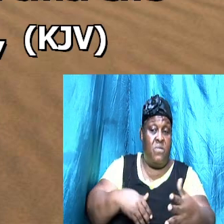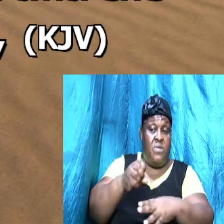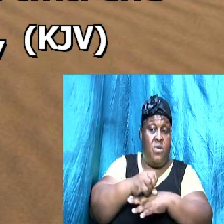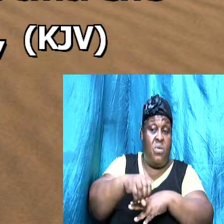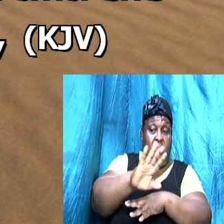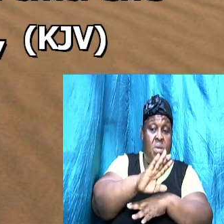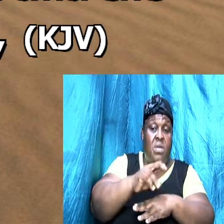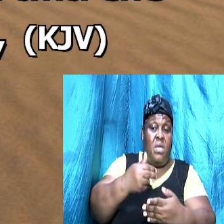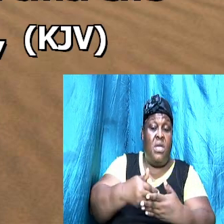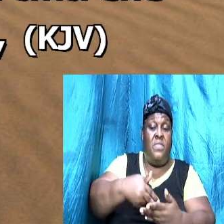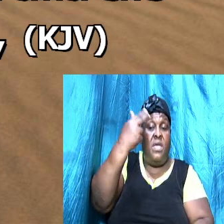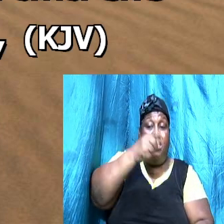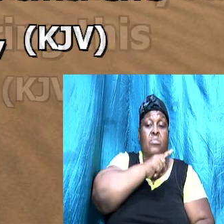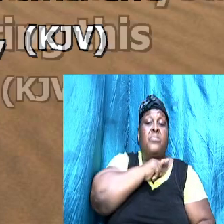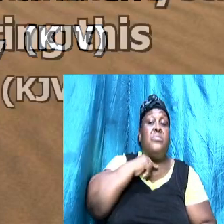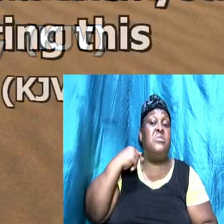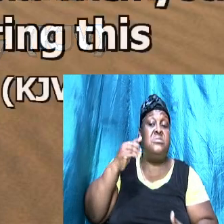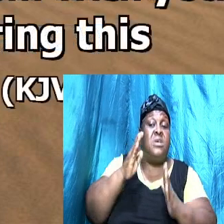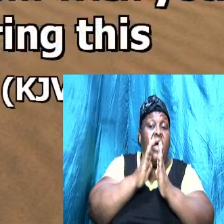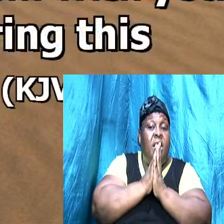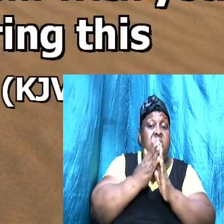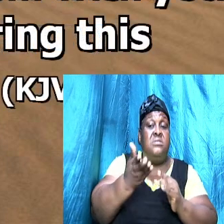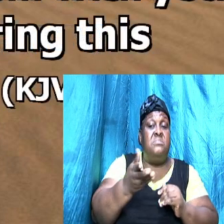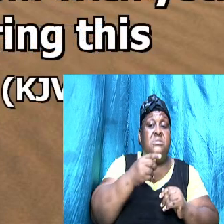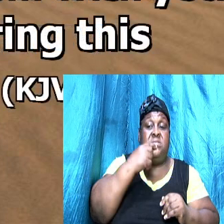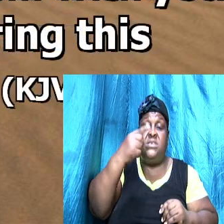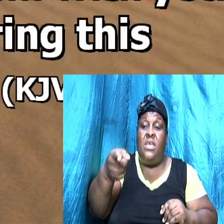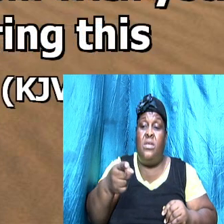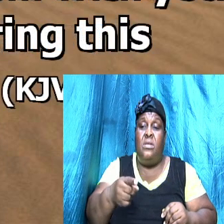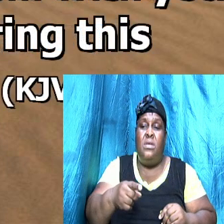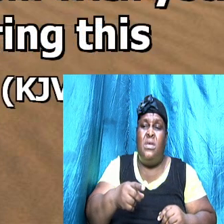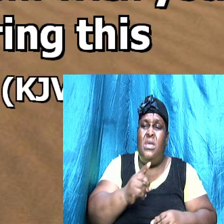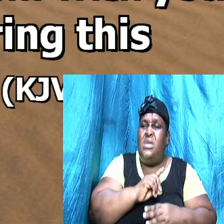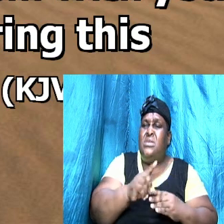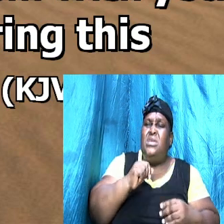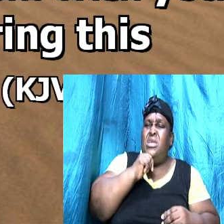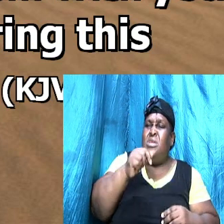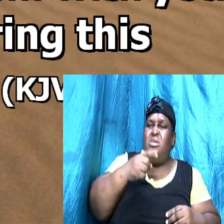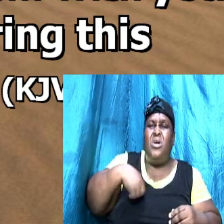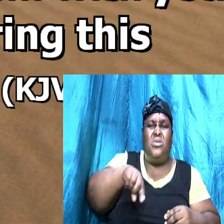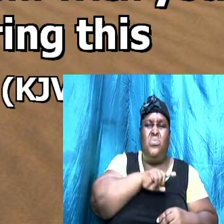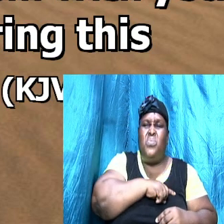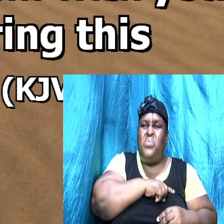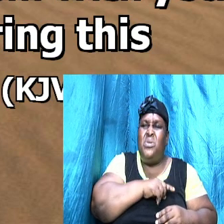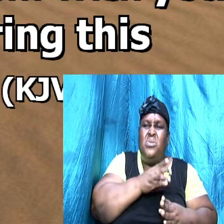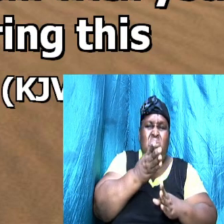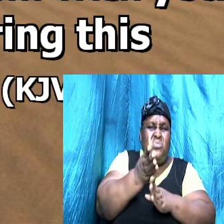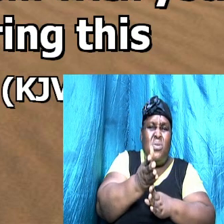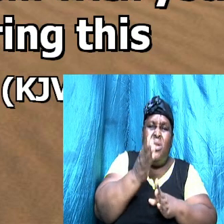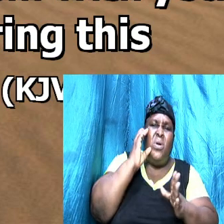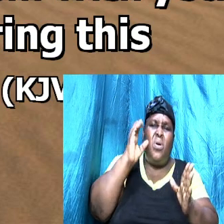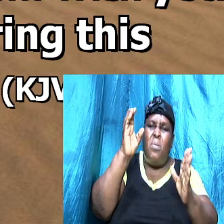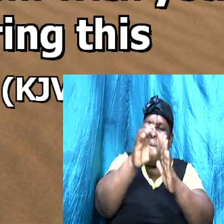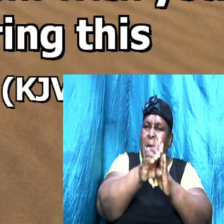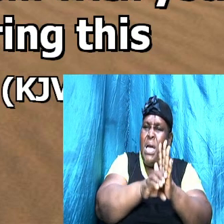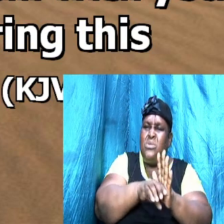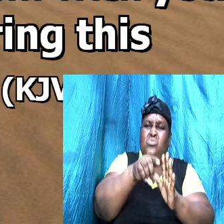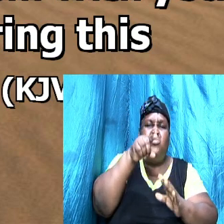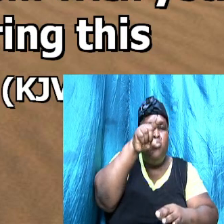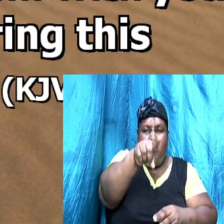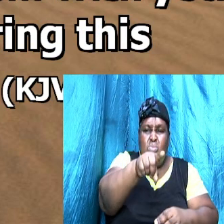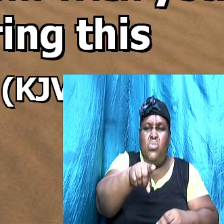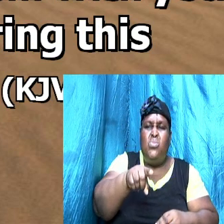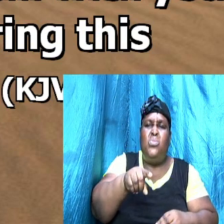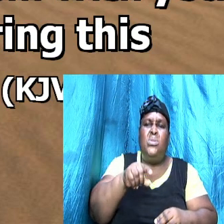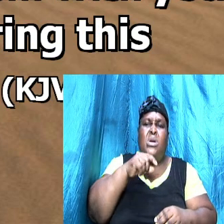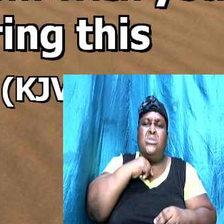the high priest asked them, saying, did not we straightly command you